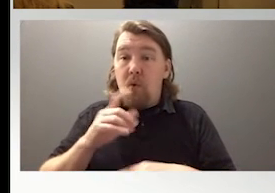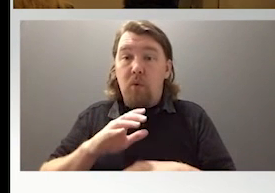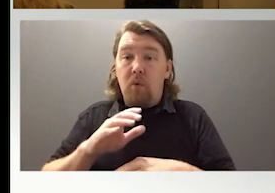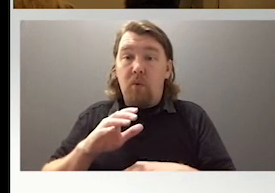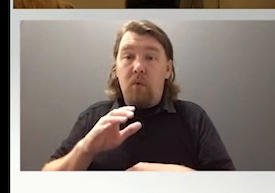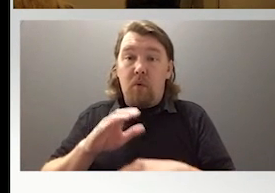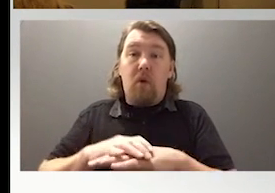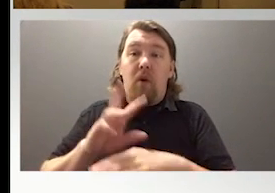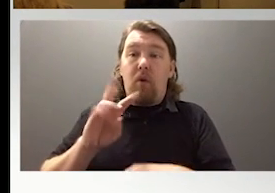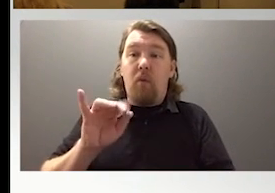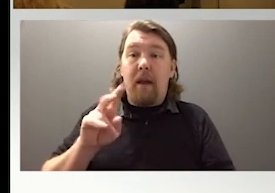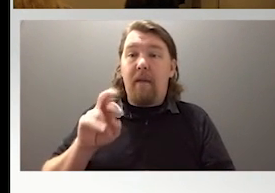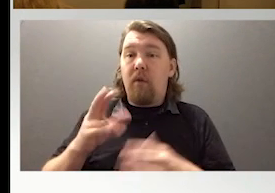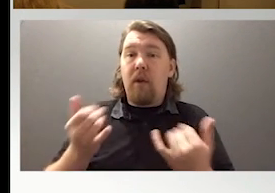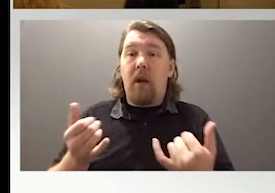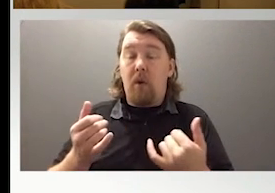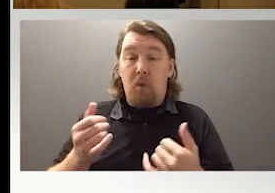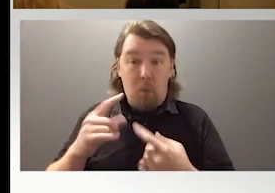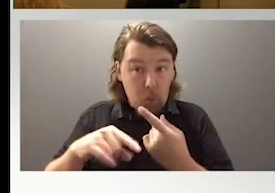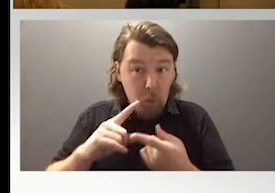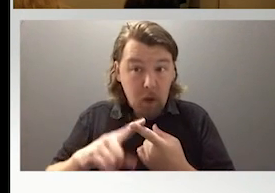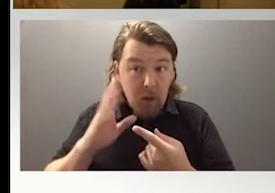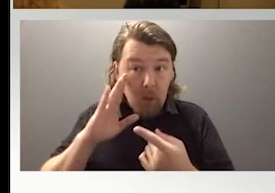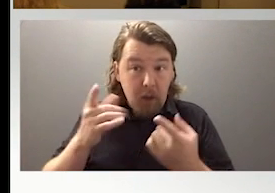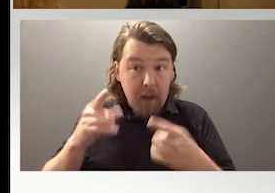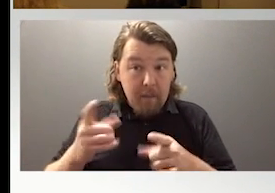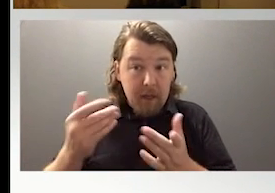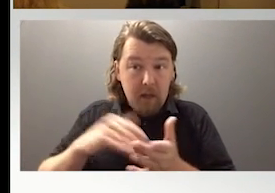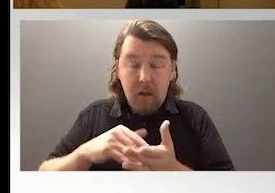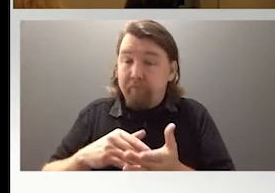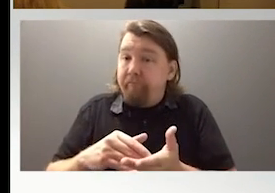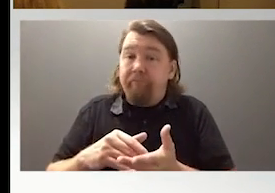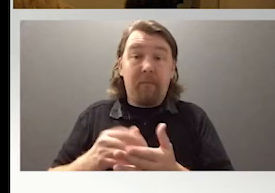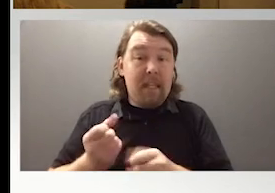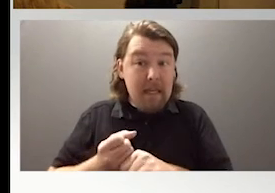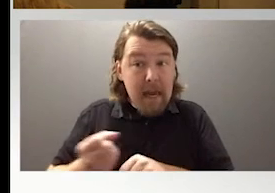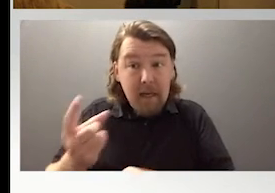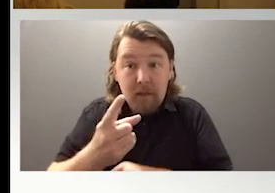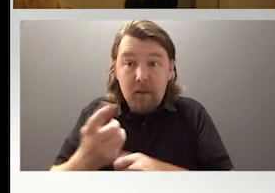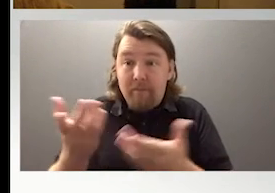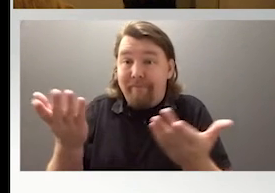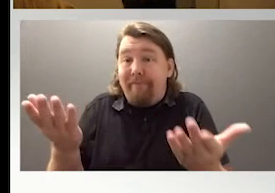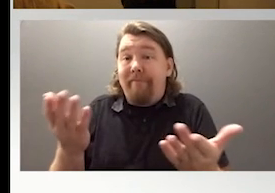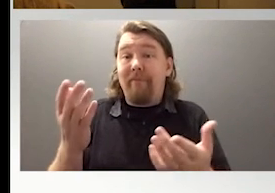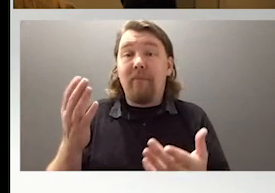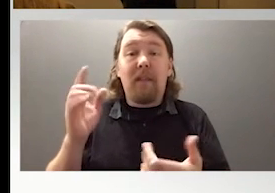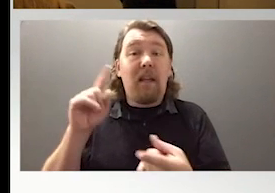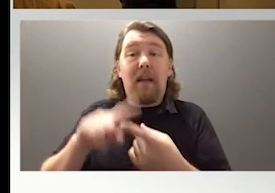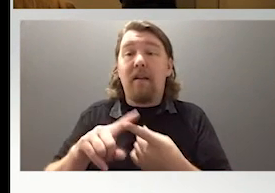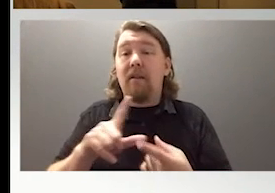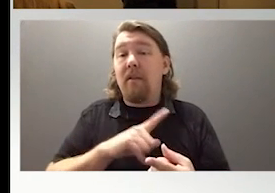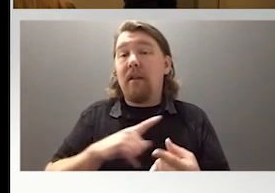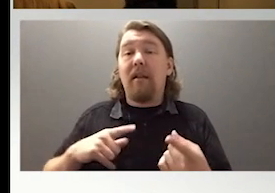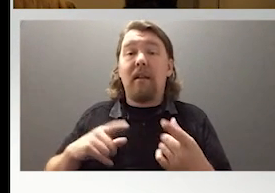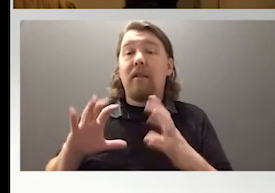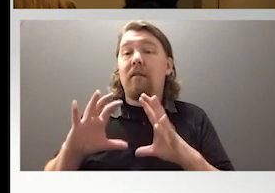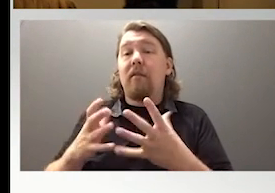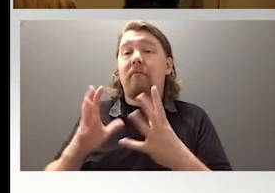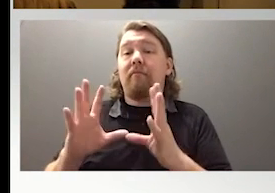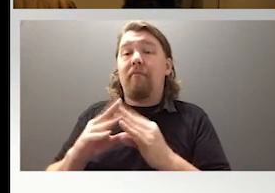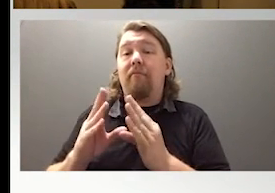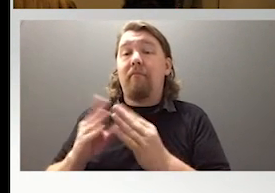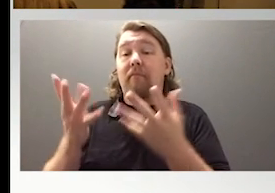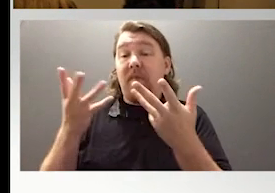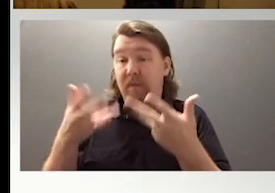there's no way to predict when that's going to happen again. It could happen next year, but until the legislative session,